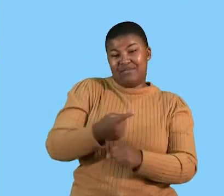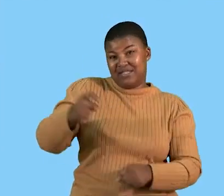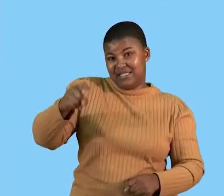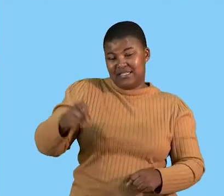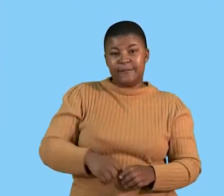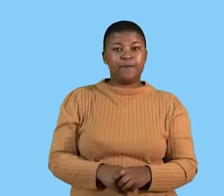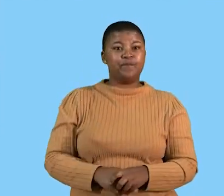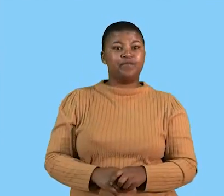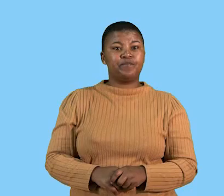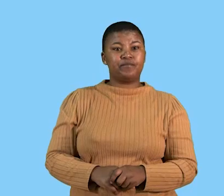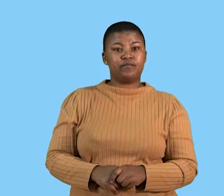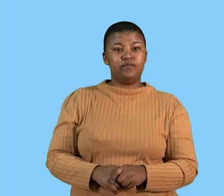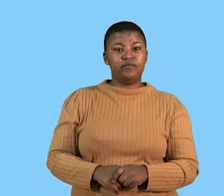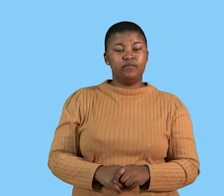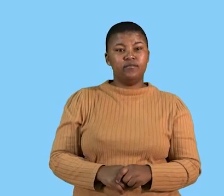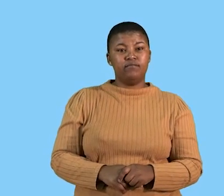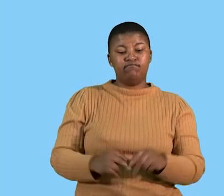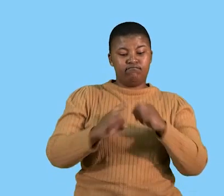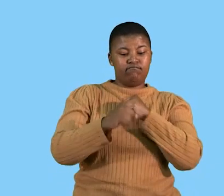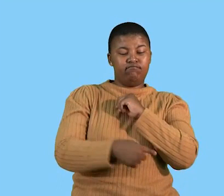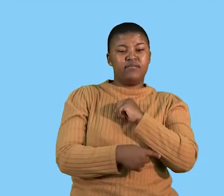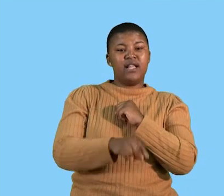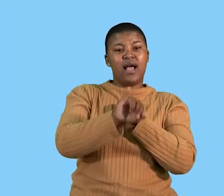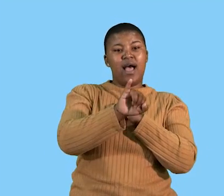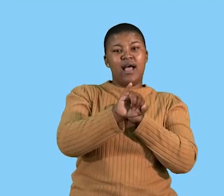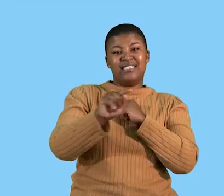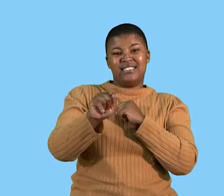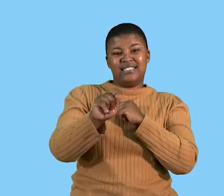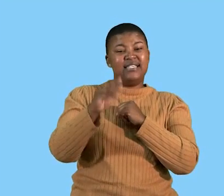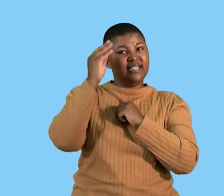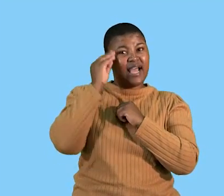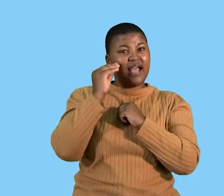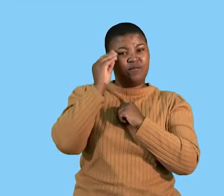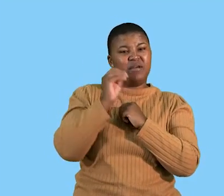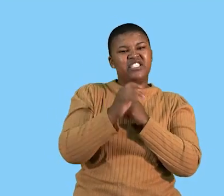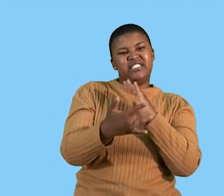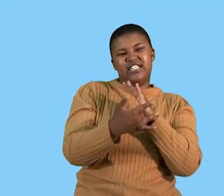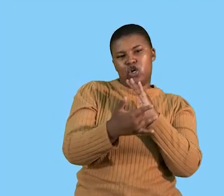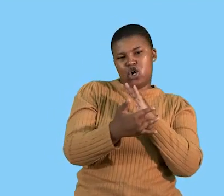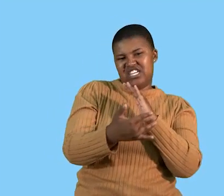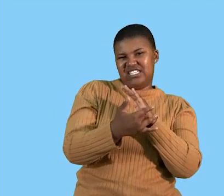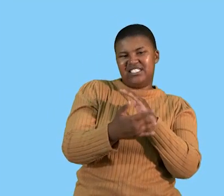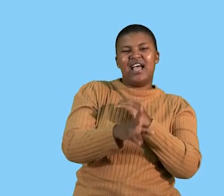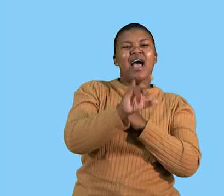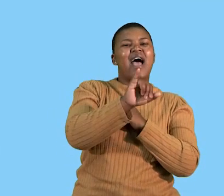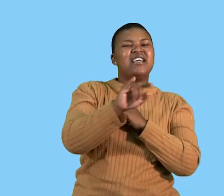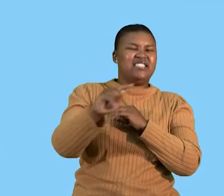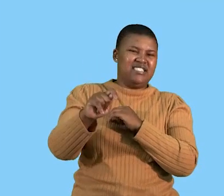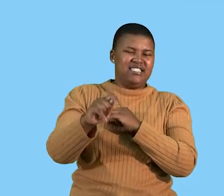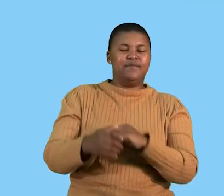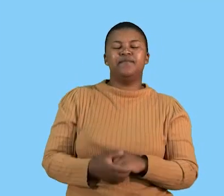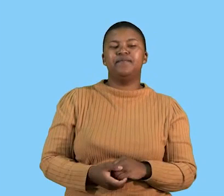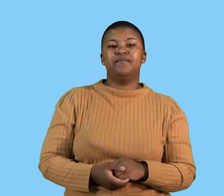regularly. The last task then is information technology, or maybe we all refer rather